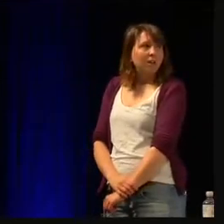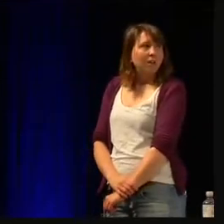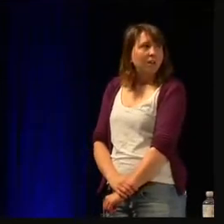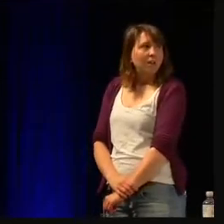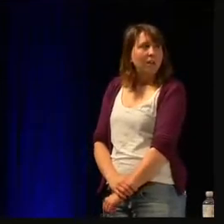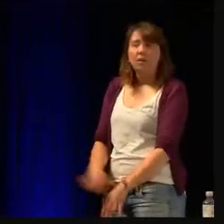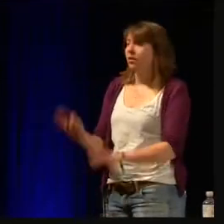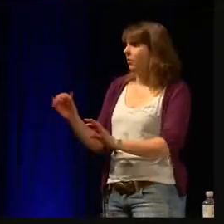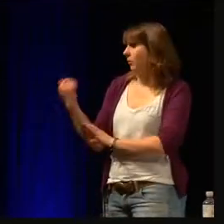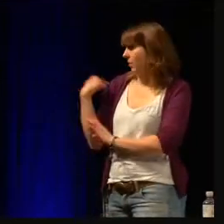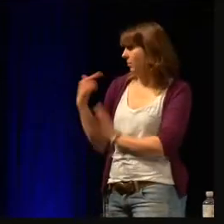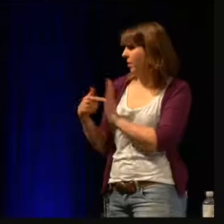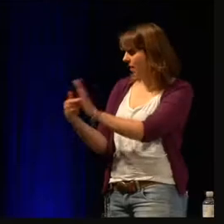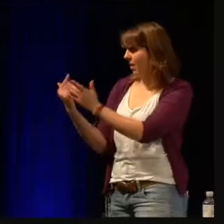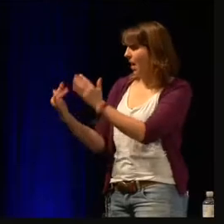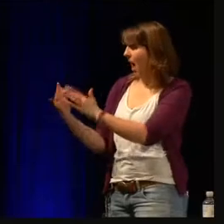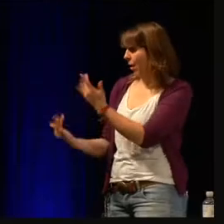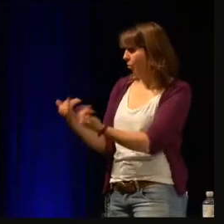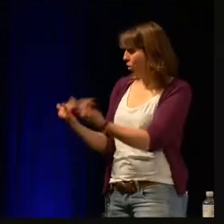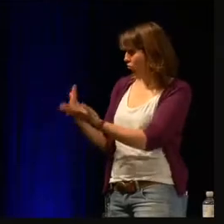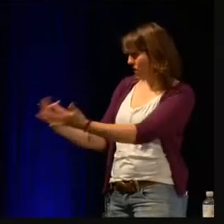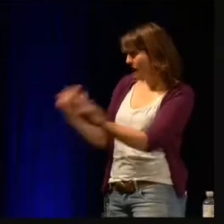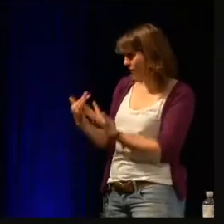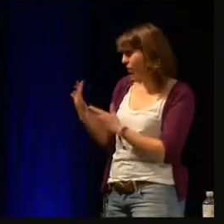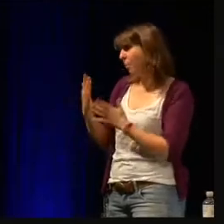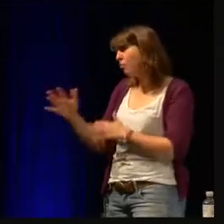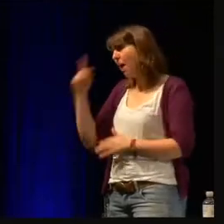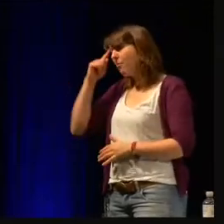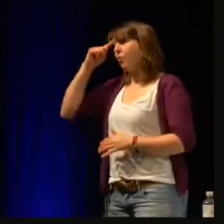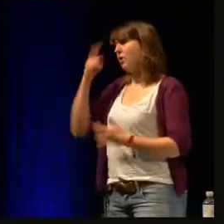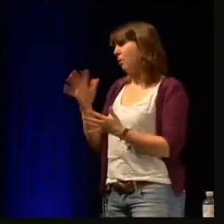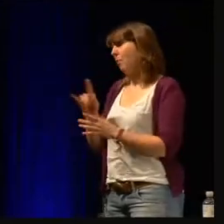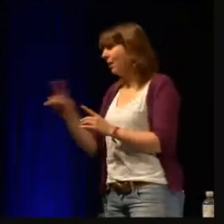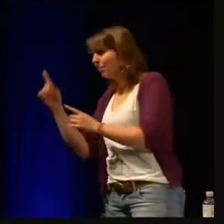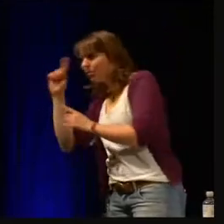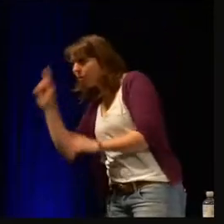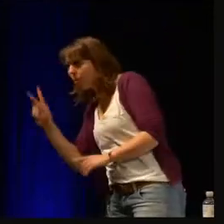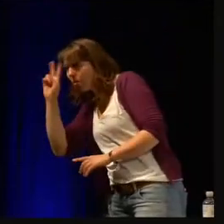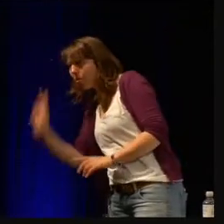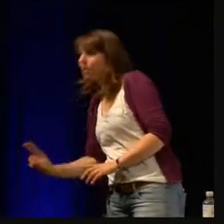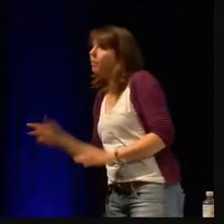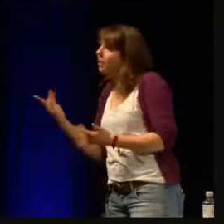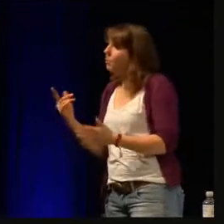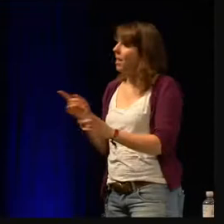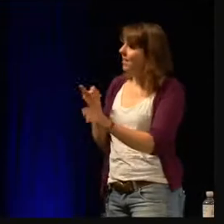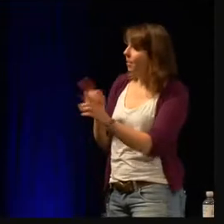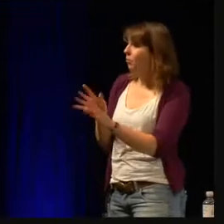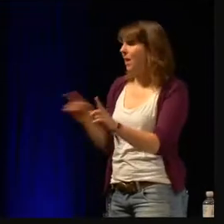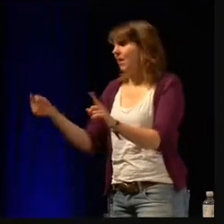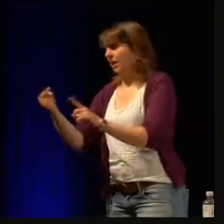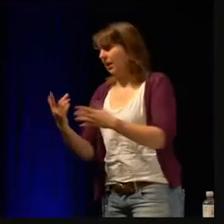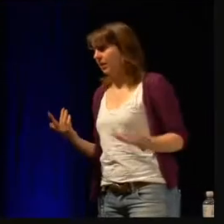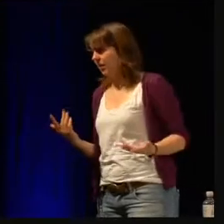So, we've now already shown that algorithms are impacting us already today in our daily lives, and we've